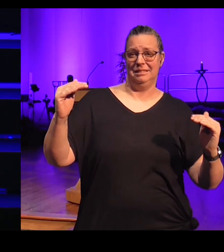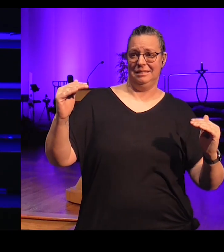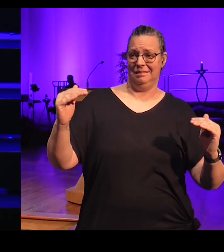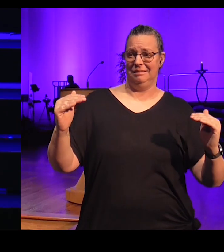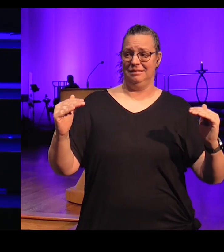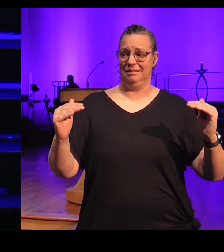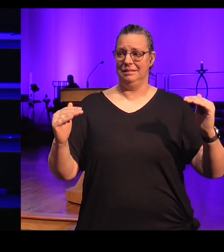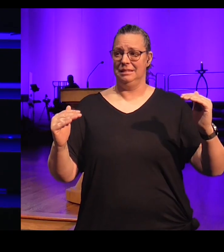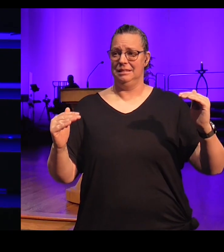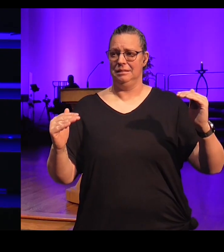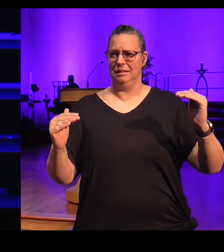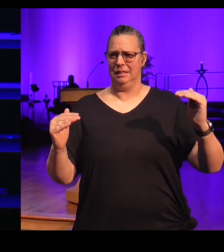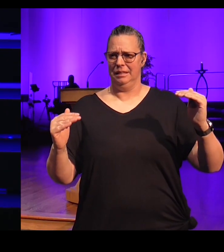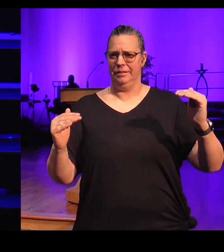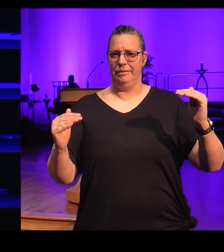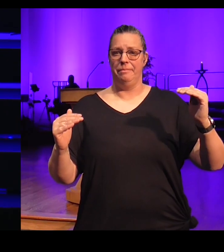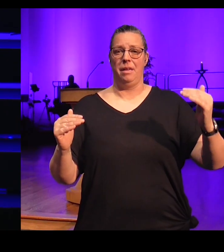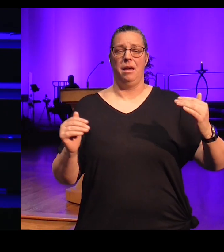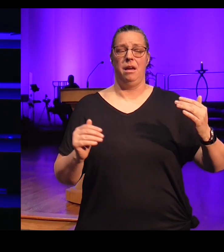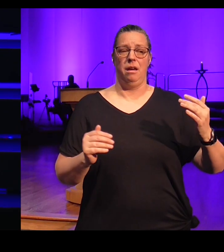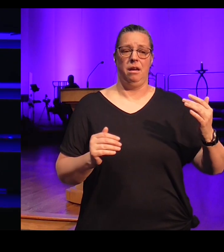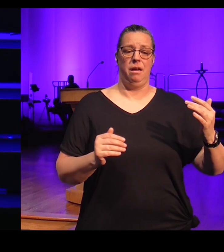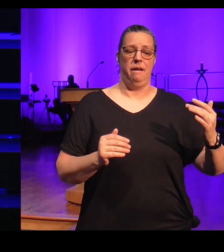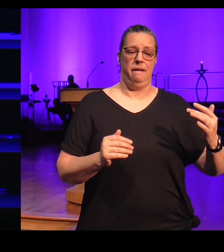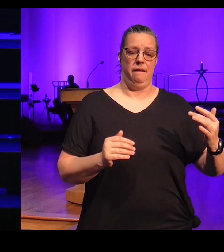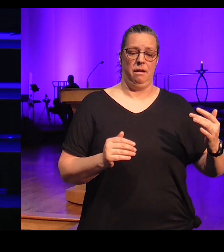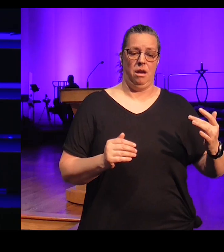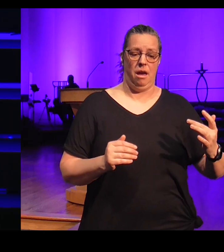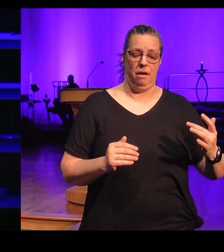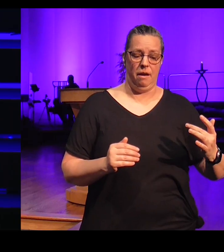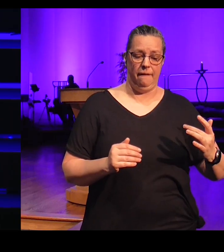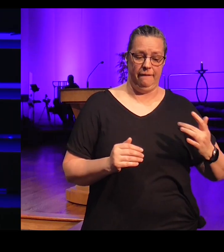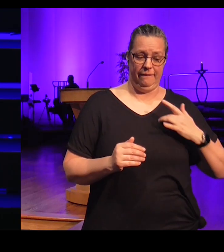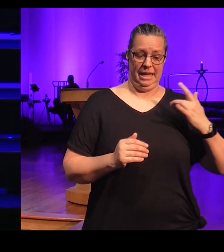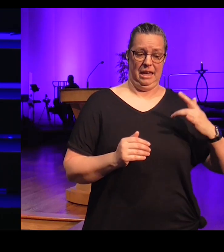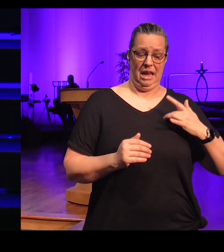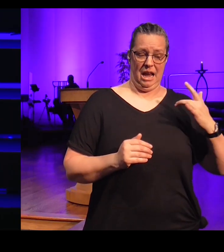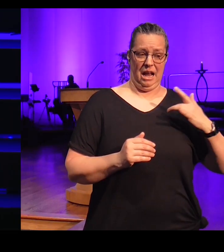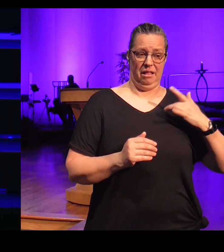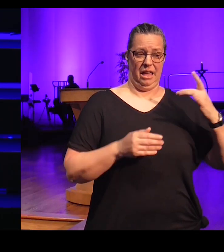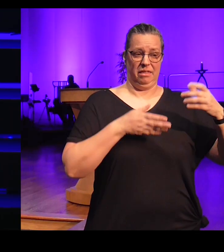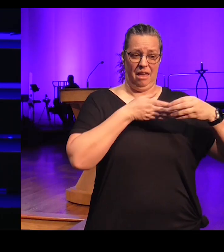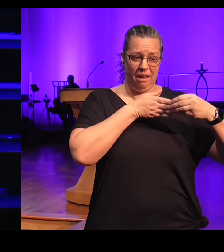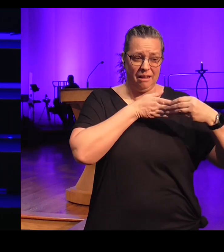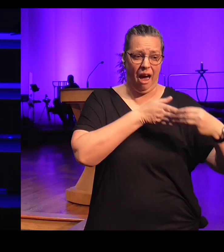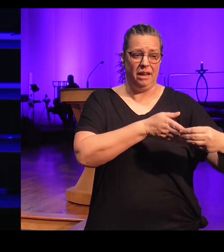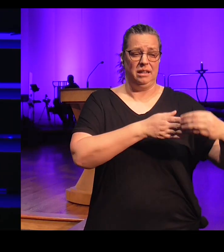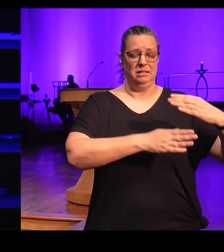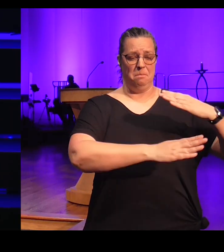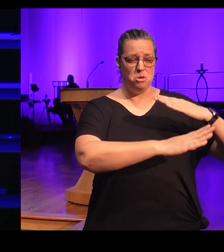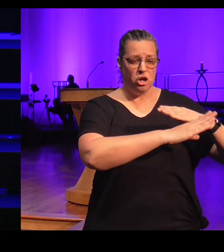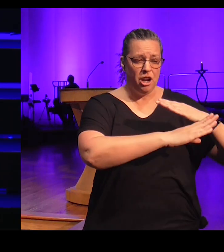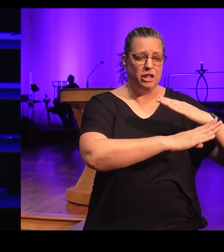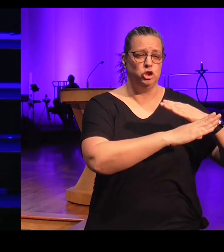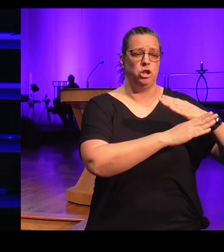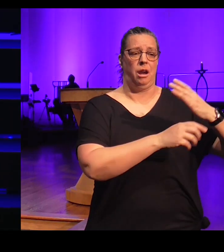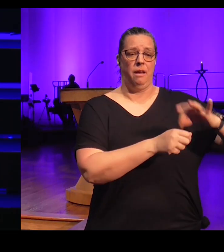receiving the love of Spirit, the guidance of Spirit, the protection of